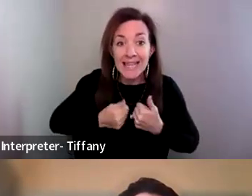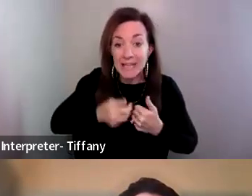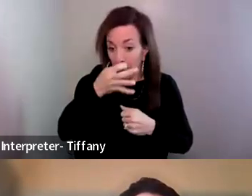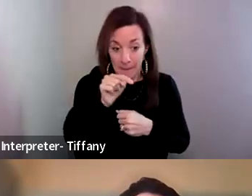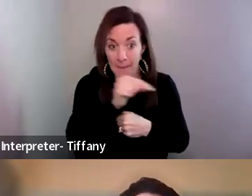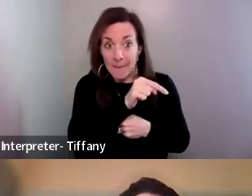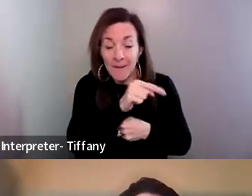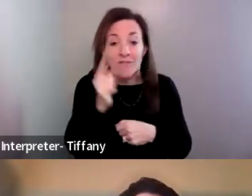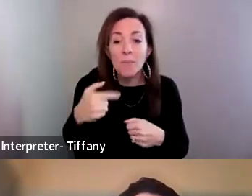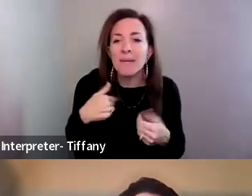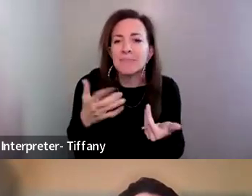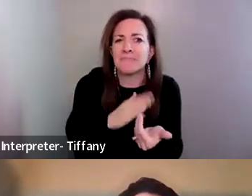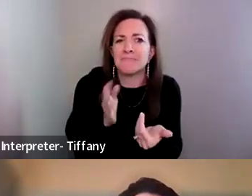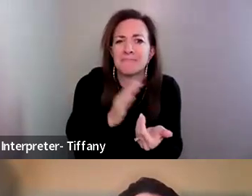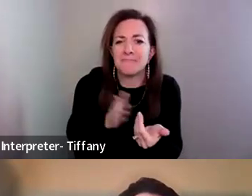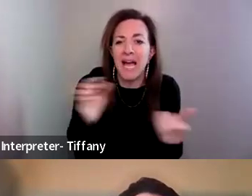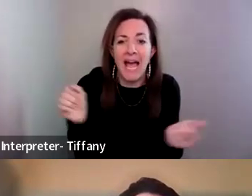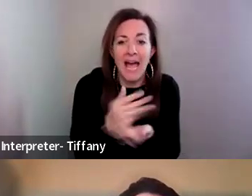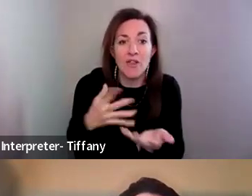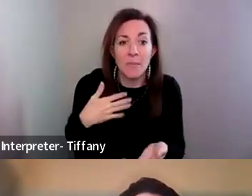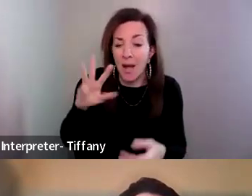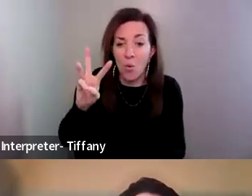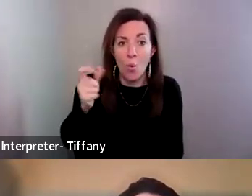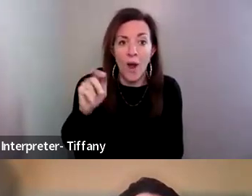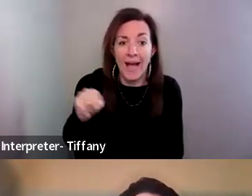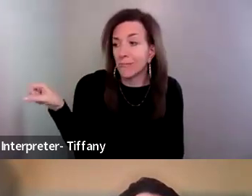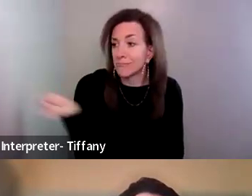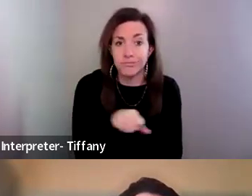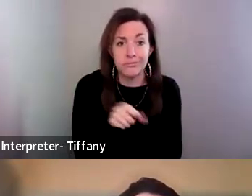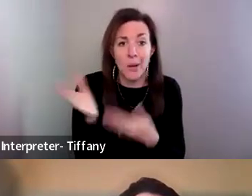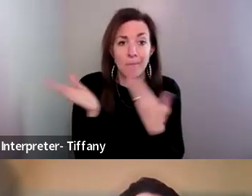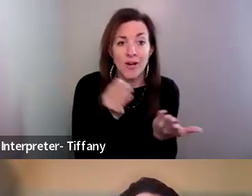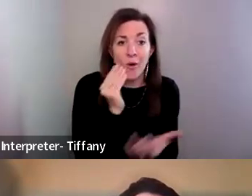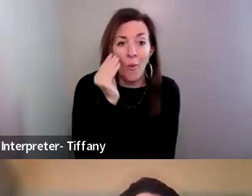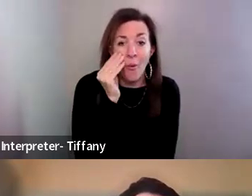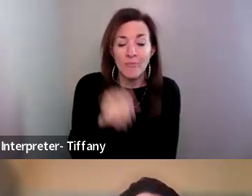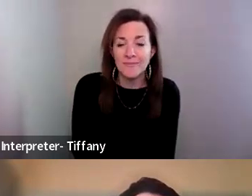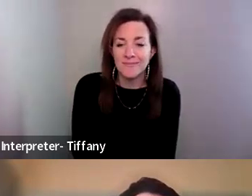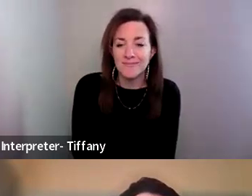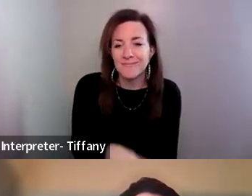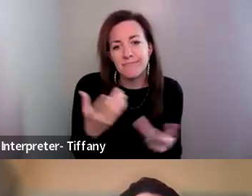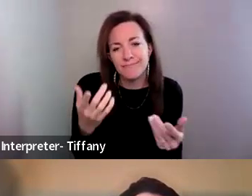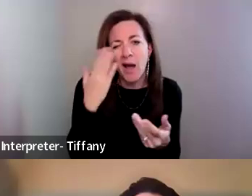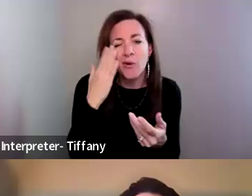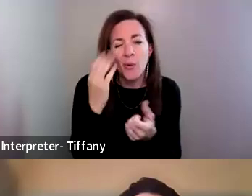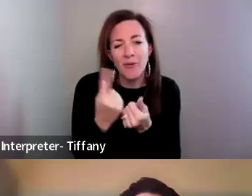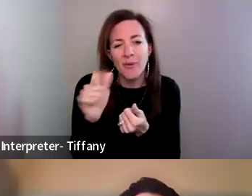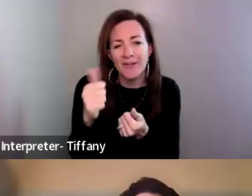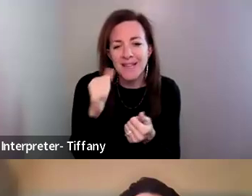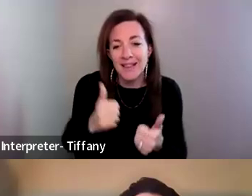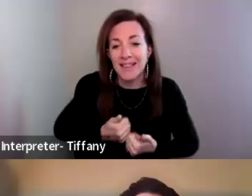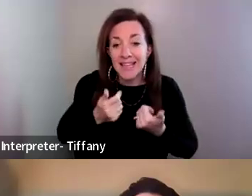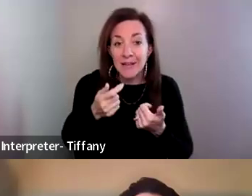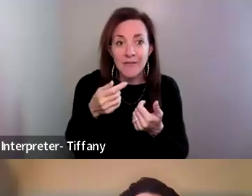So for me, it's very convenient. I can just put everything in my wagon and take it right on home. I can't say that for everybody else, but when they said Scottish